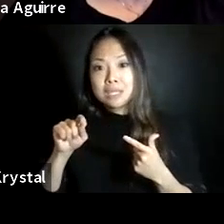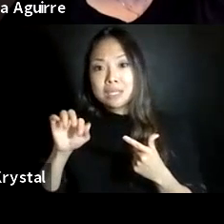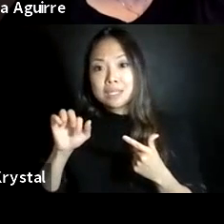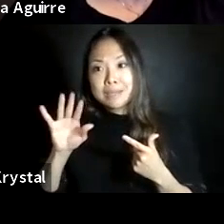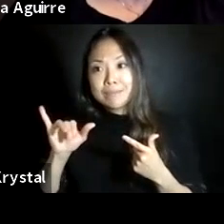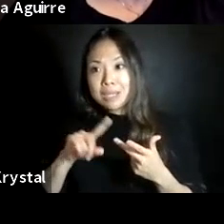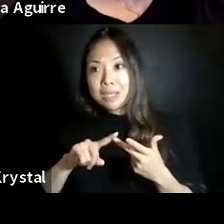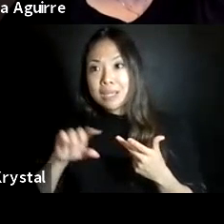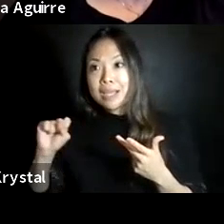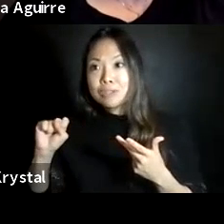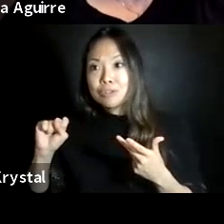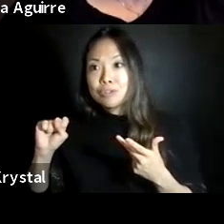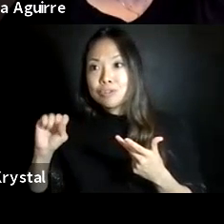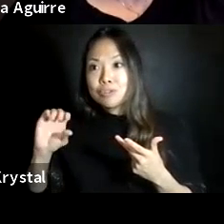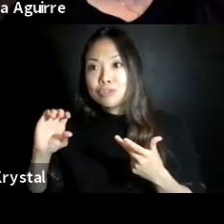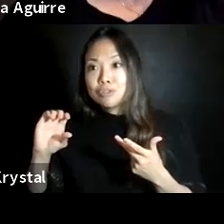Kelleher.